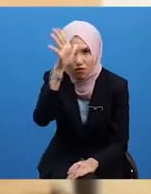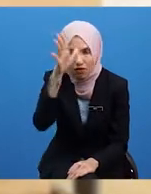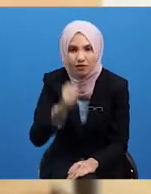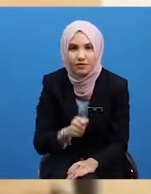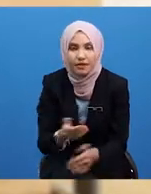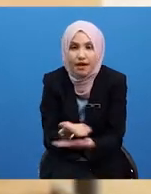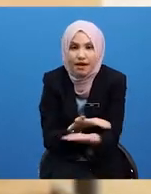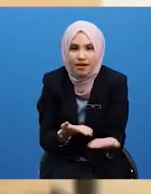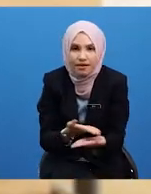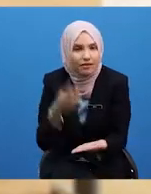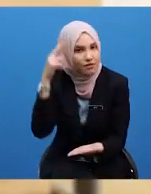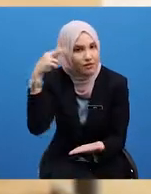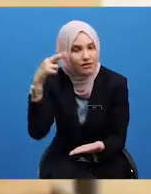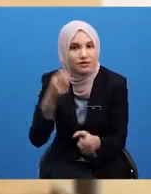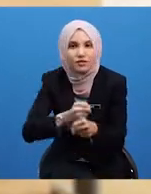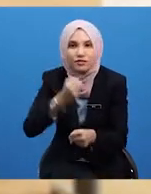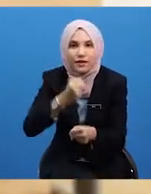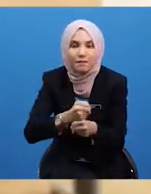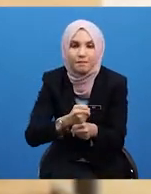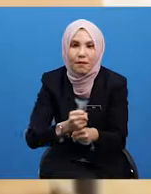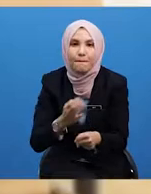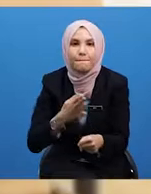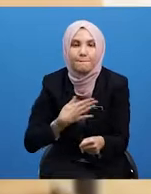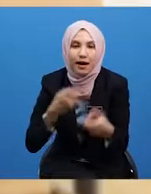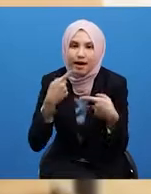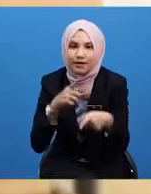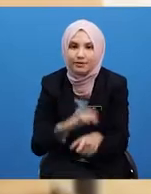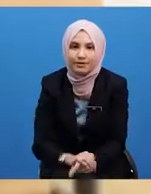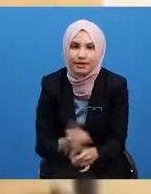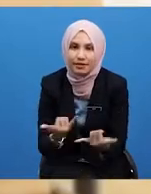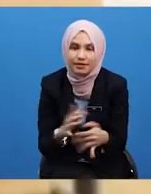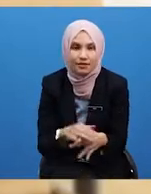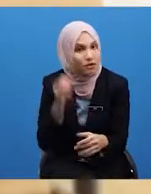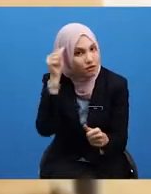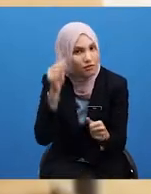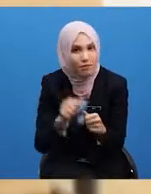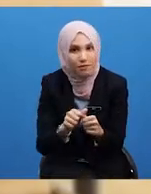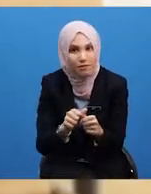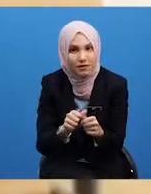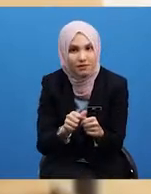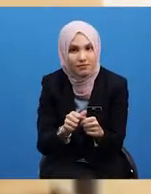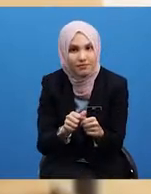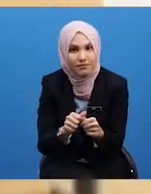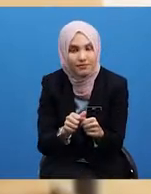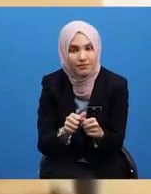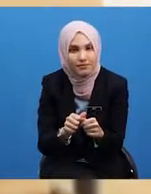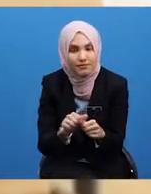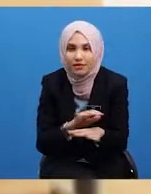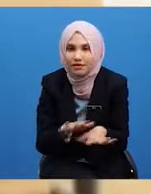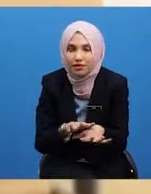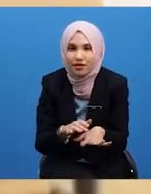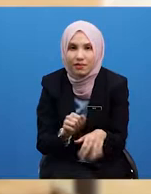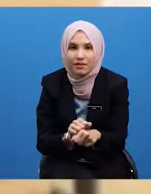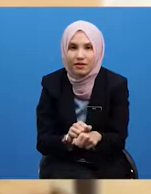to support my answer. Now, do you remember? Do not